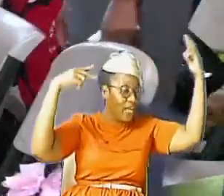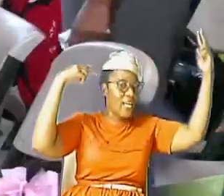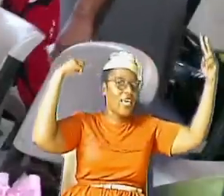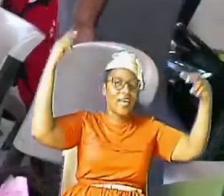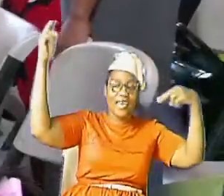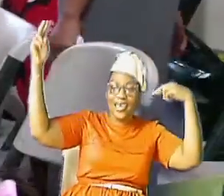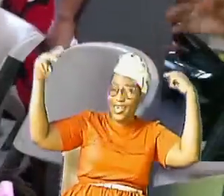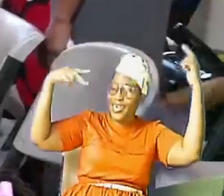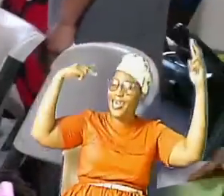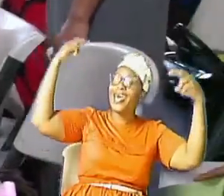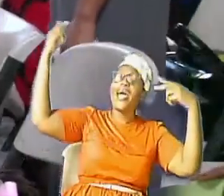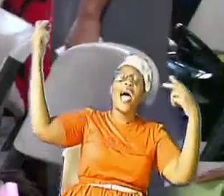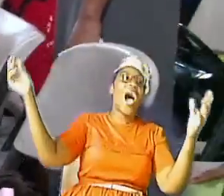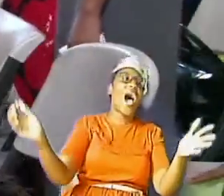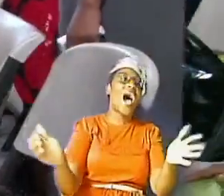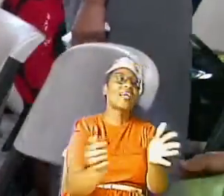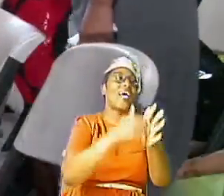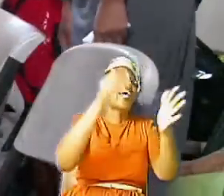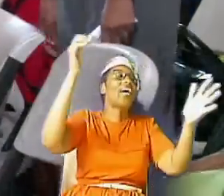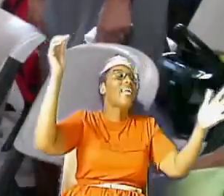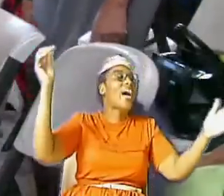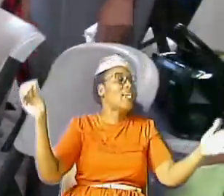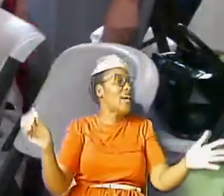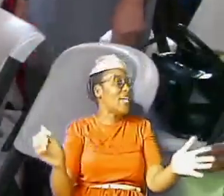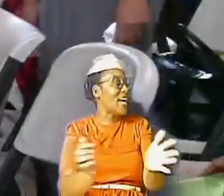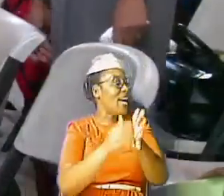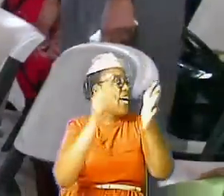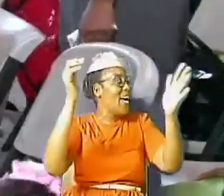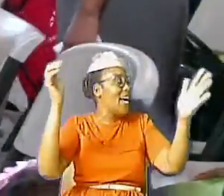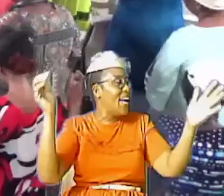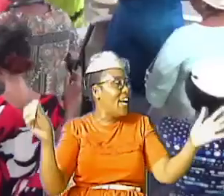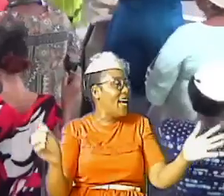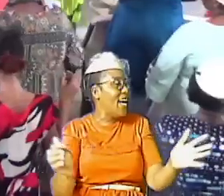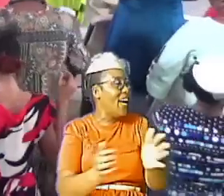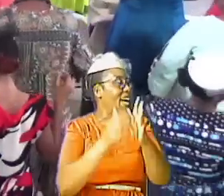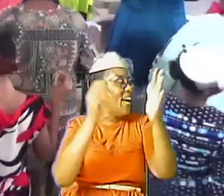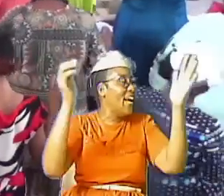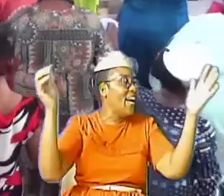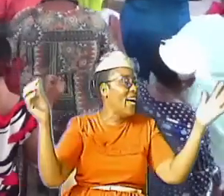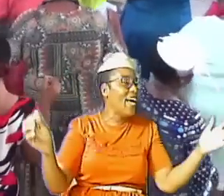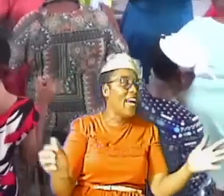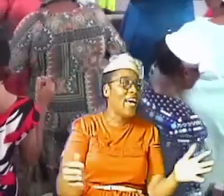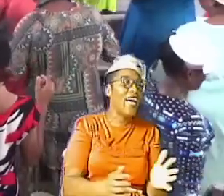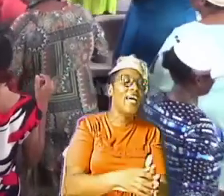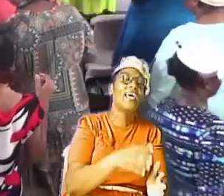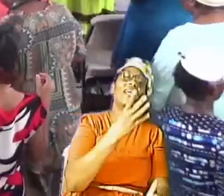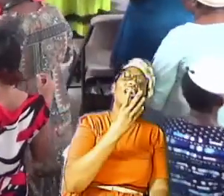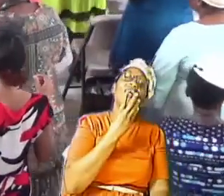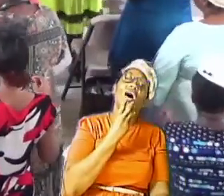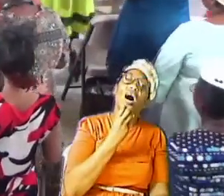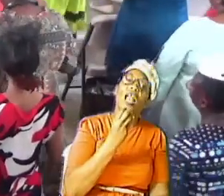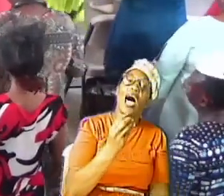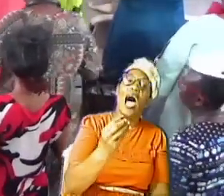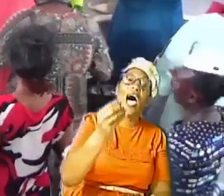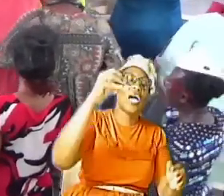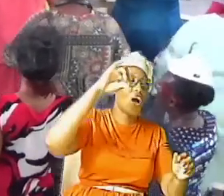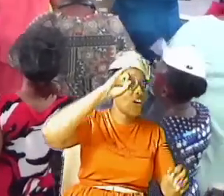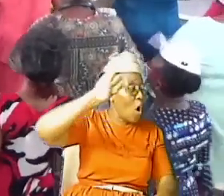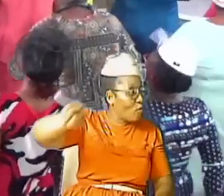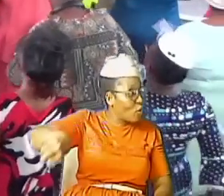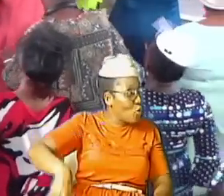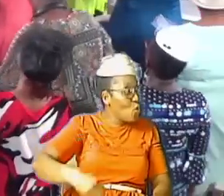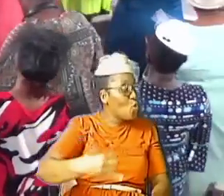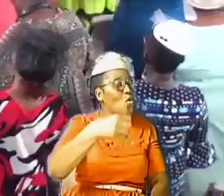Oh, yes, again. Again and again. Oh, the Lion of Judah. Oh,